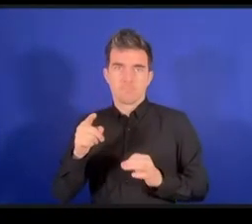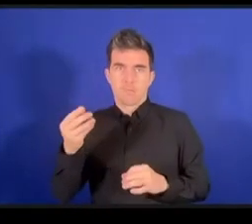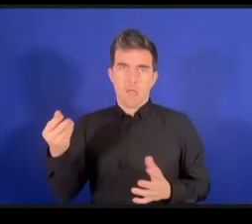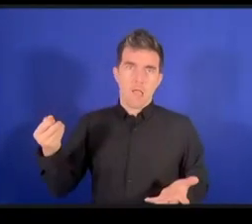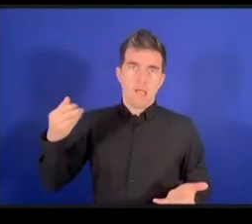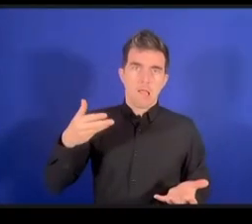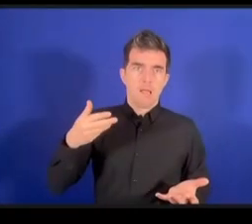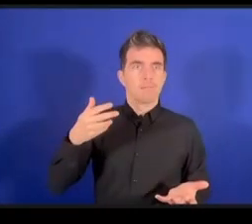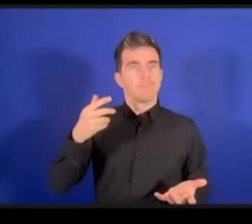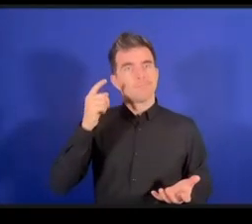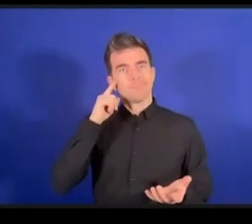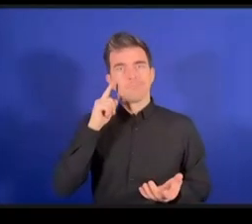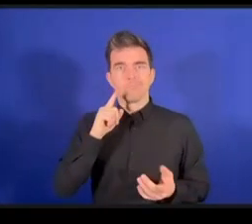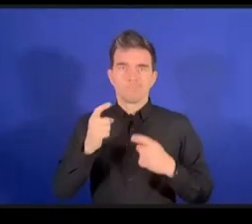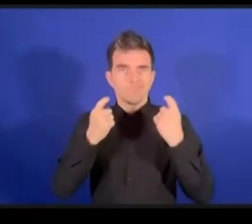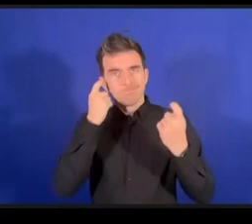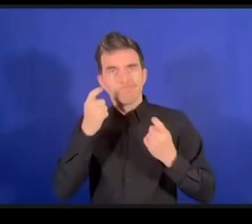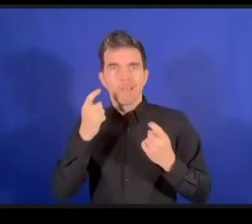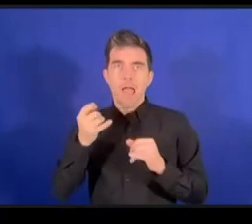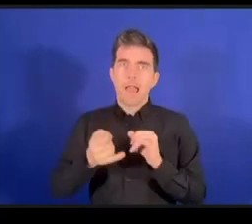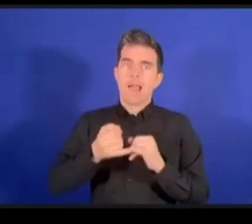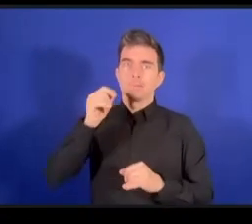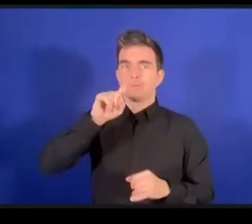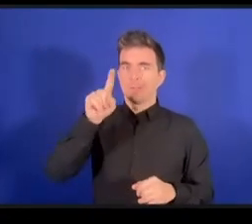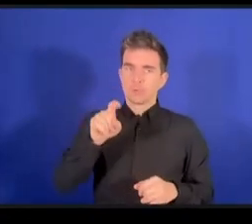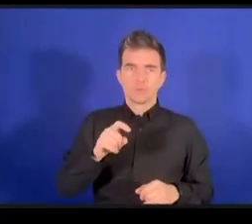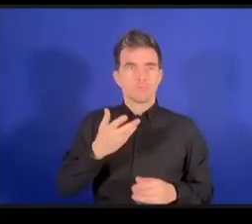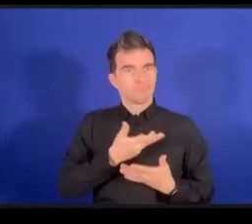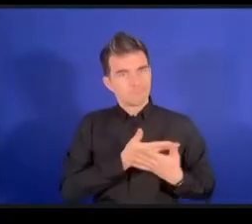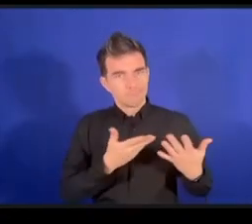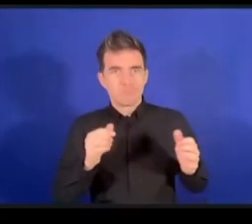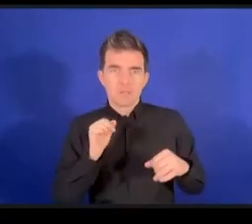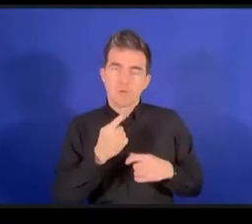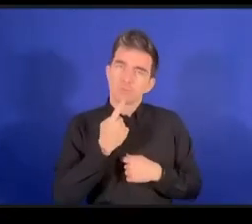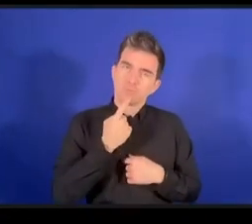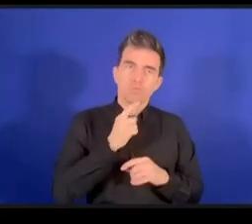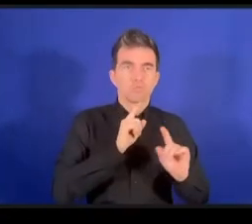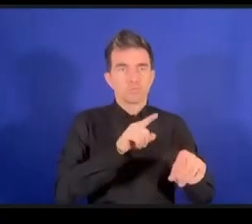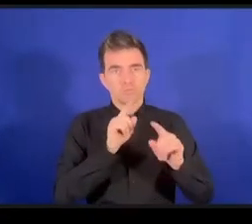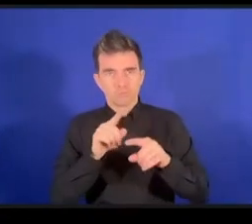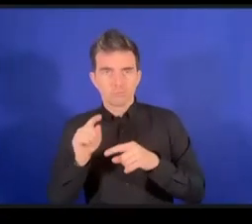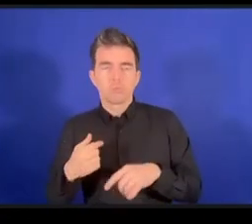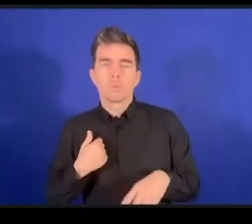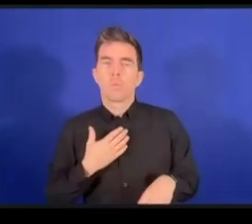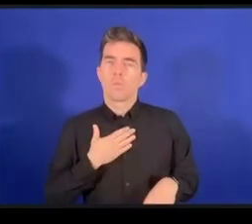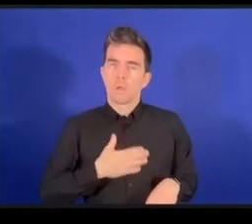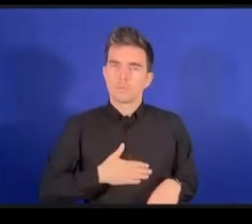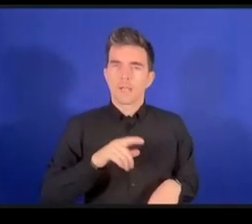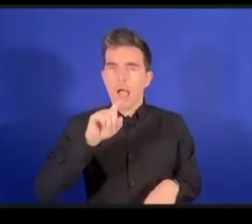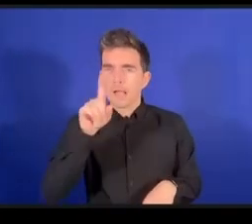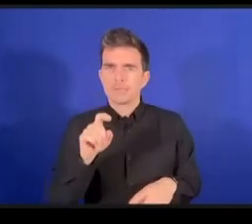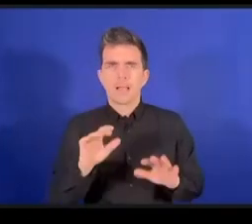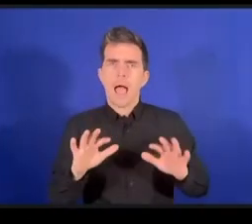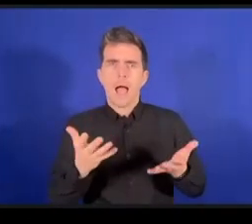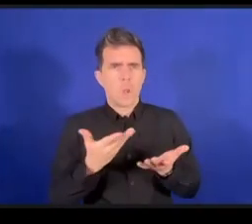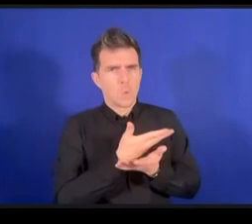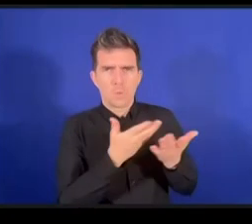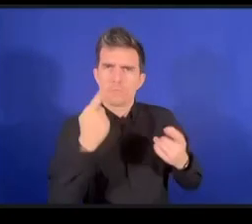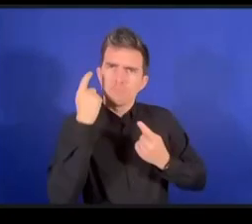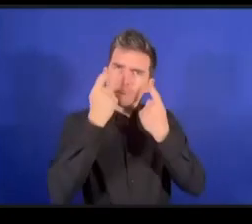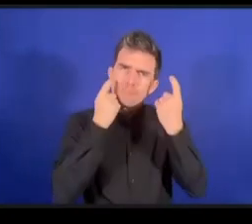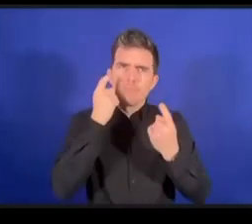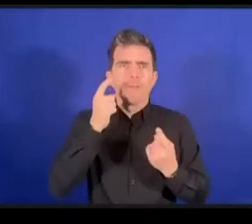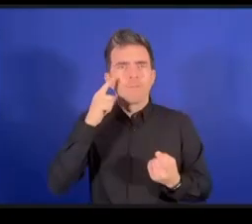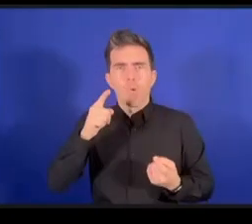you see the role of Dynamic Coalition in the new environment? And one of the big questions was the future of the